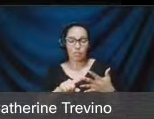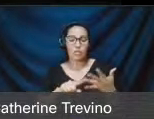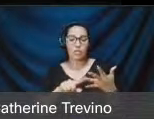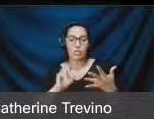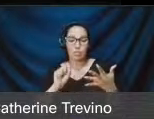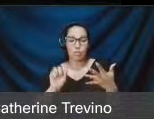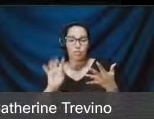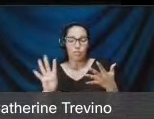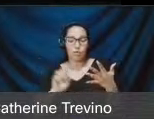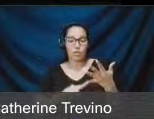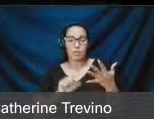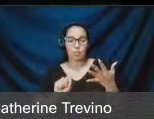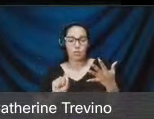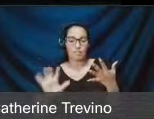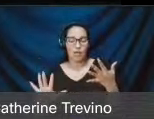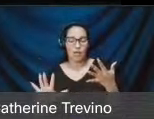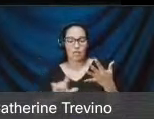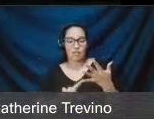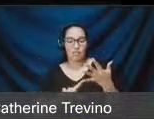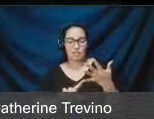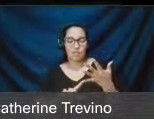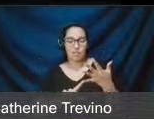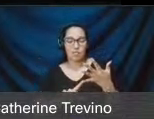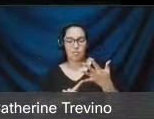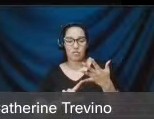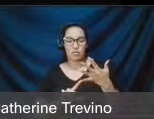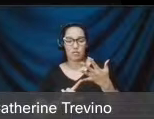and 4.5.